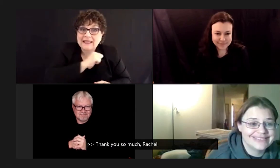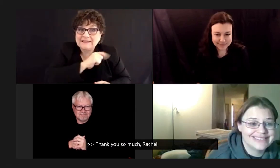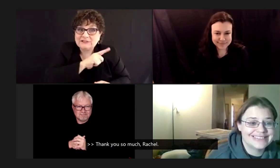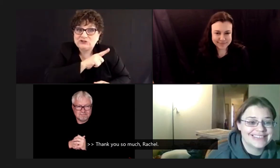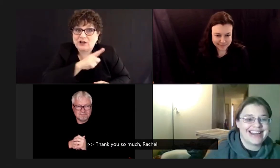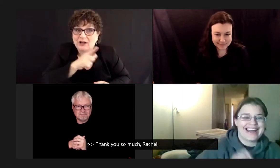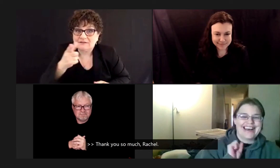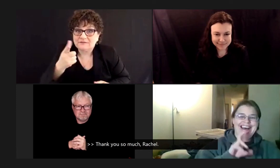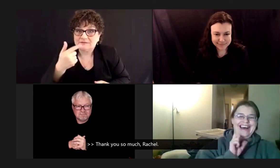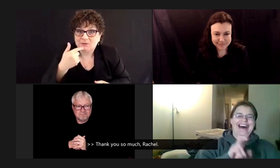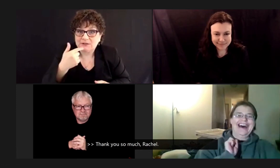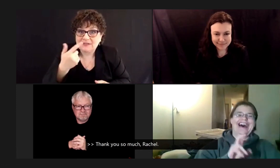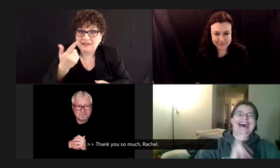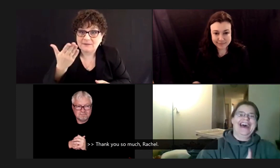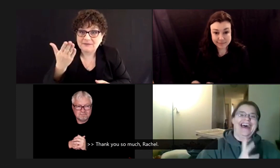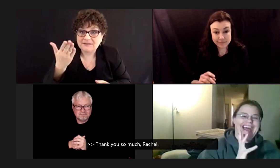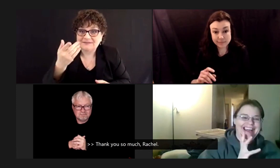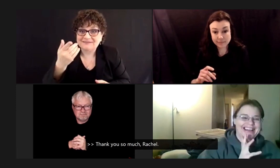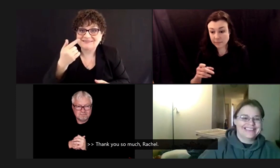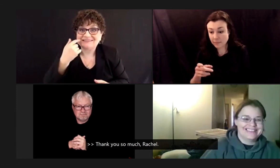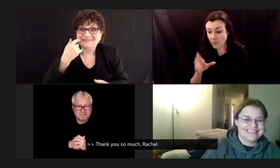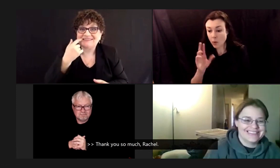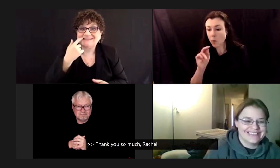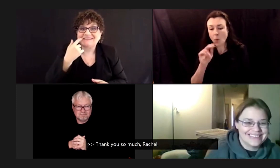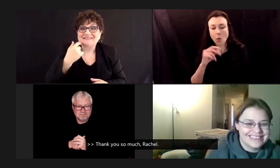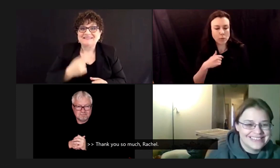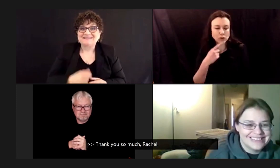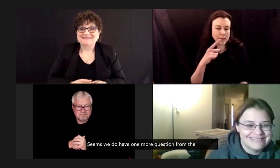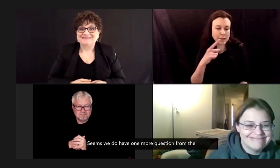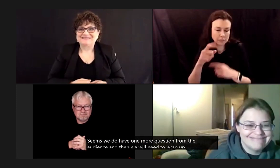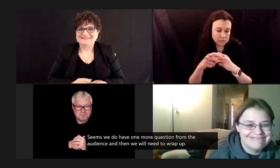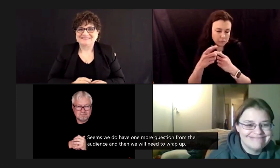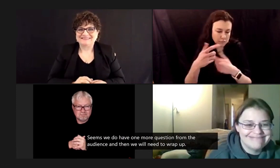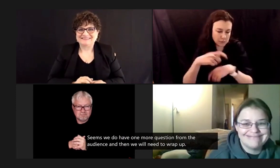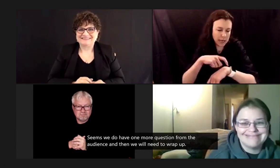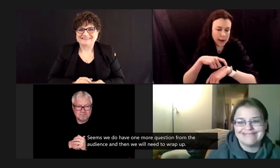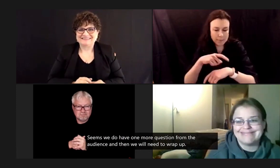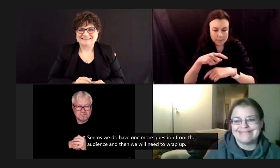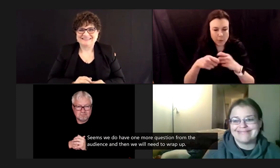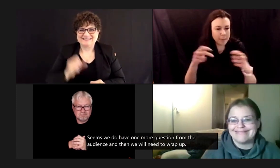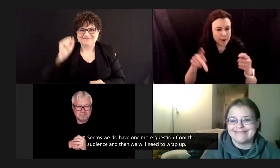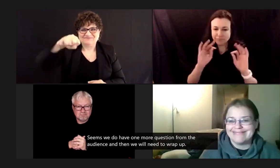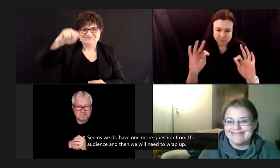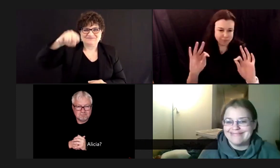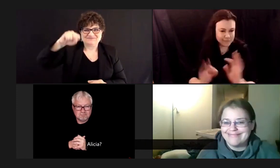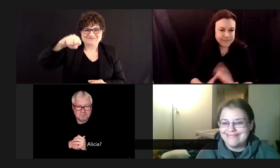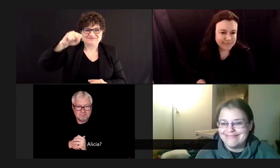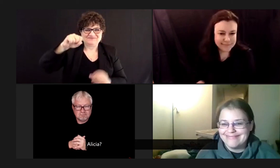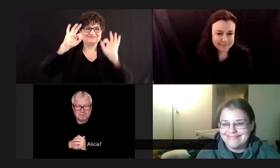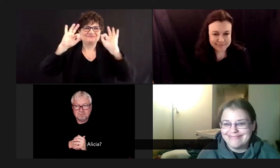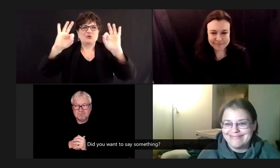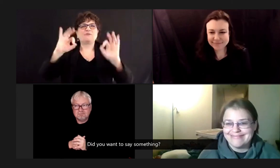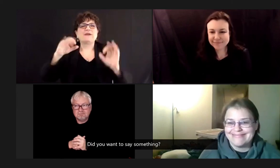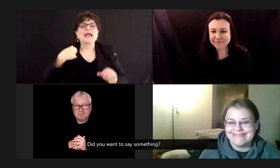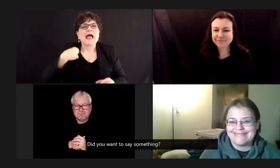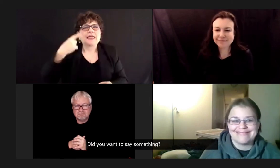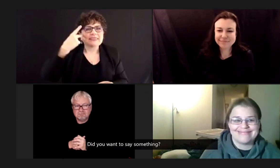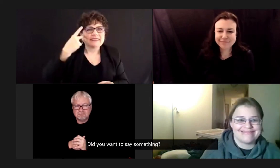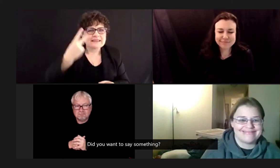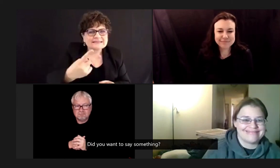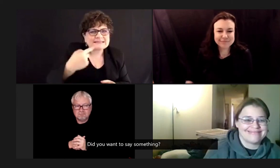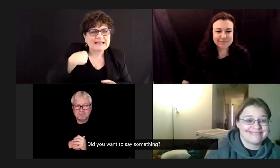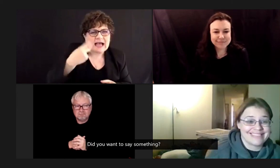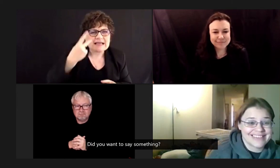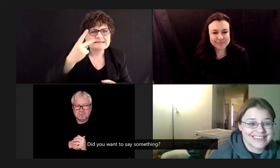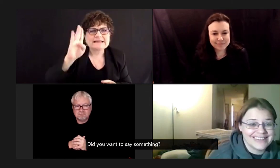audience, and then we will need to wrap up. Alicia, did you want to say something? This is Alicia. Yes, I'm ready to